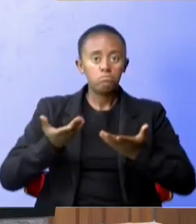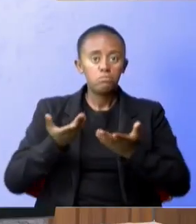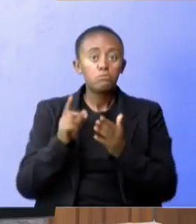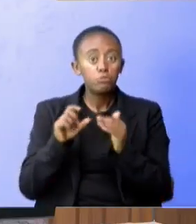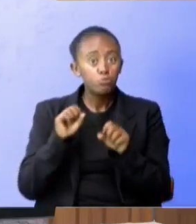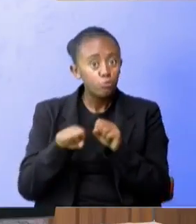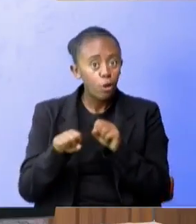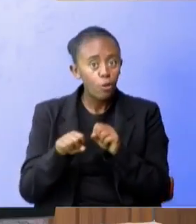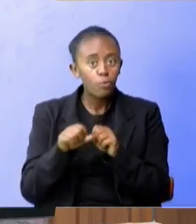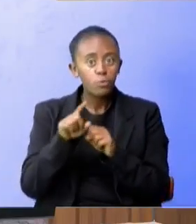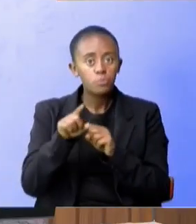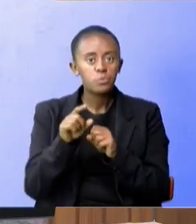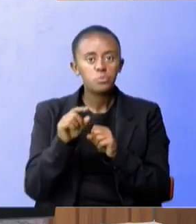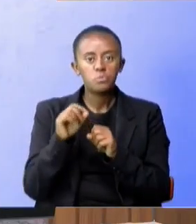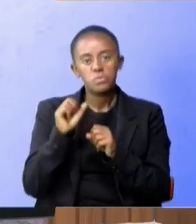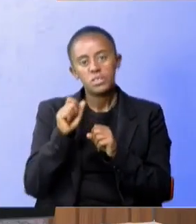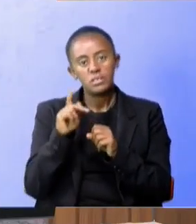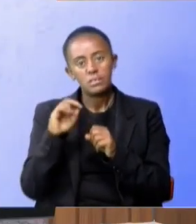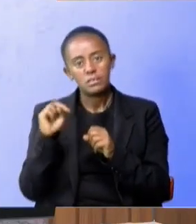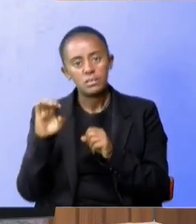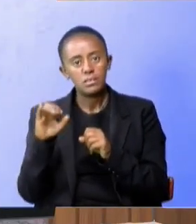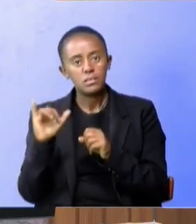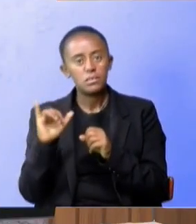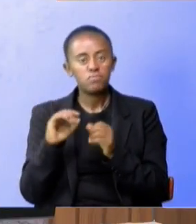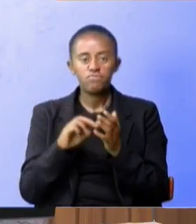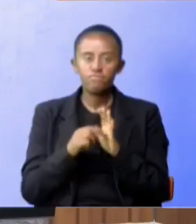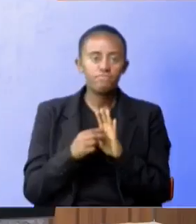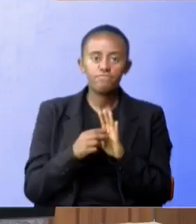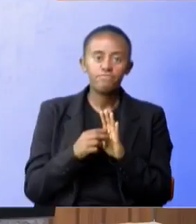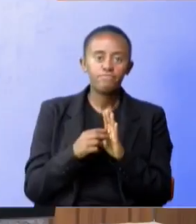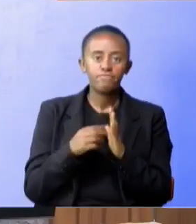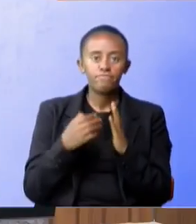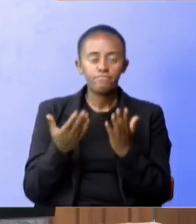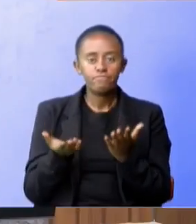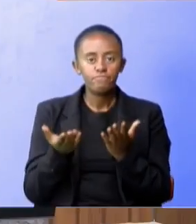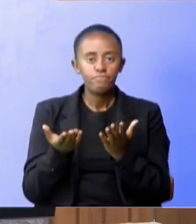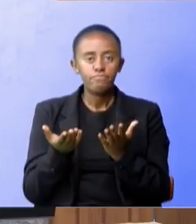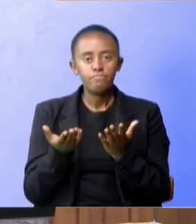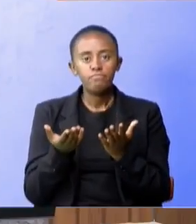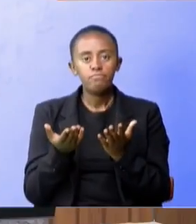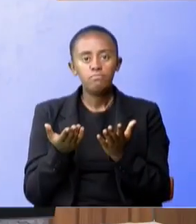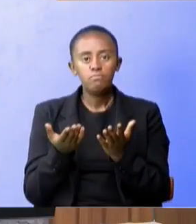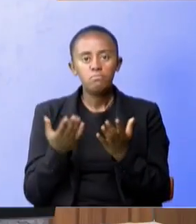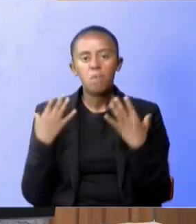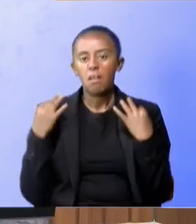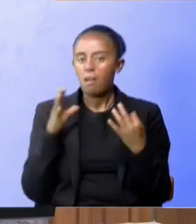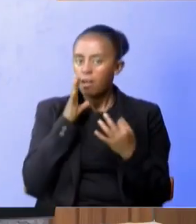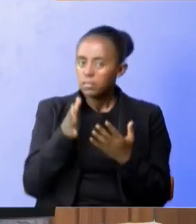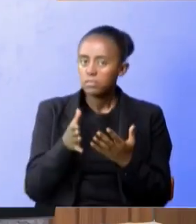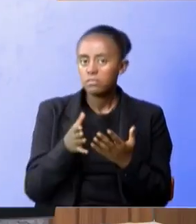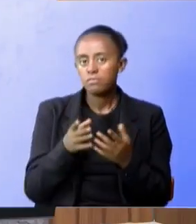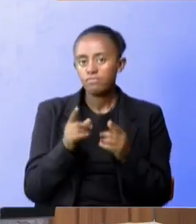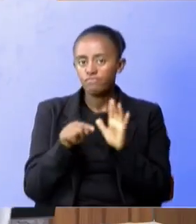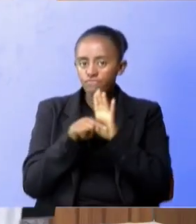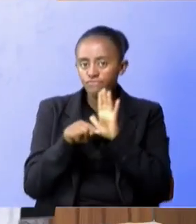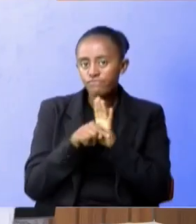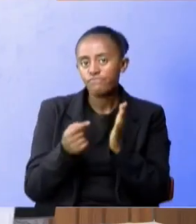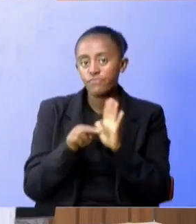So, skinny might not mean thin. It may mean unhealthy. So,